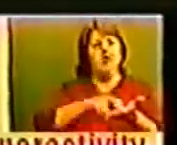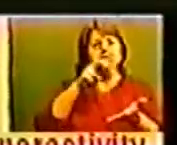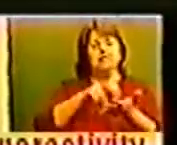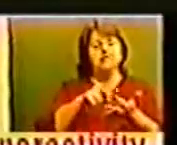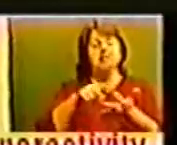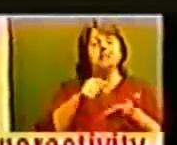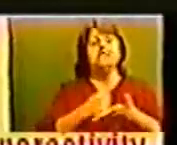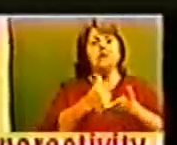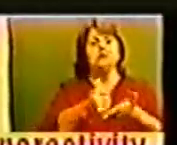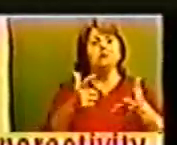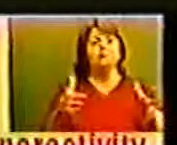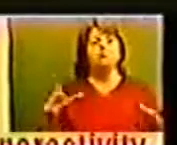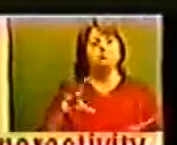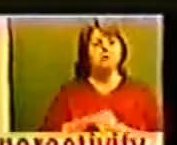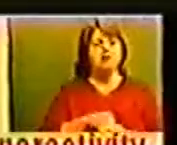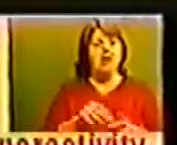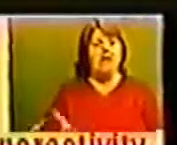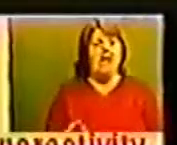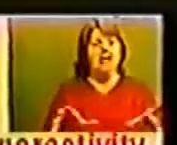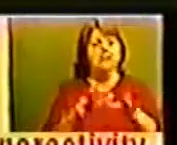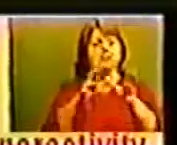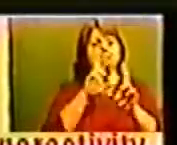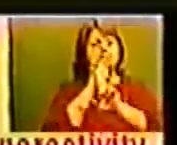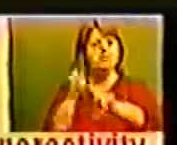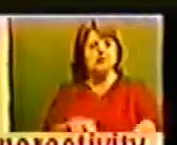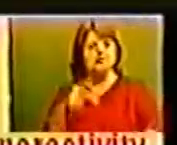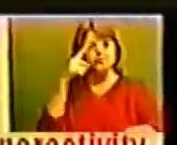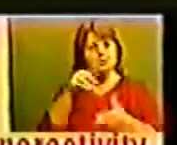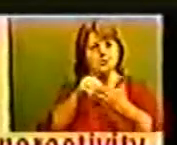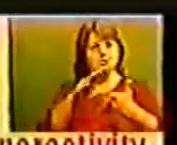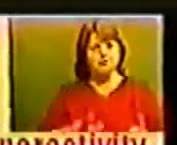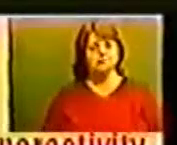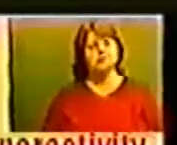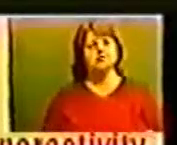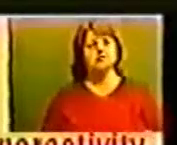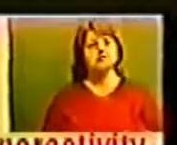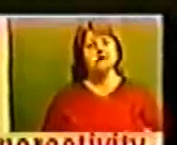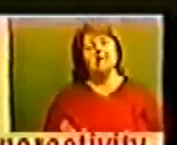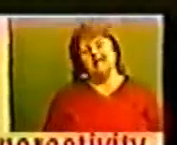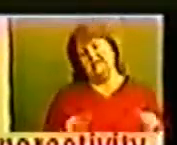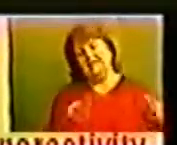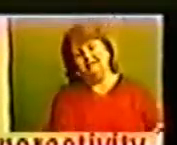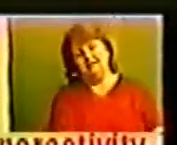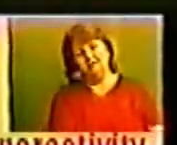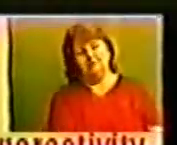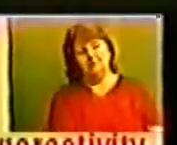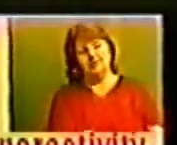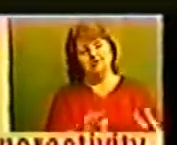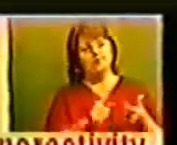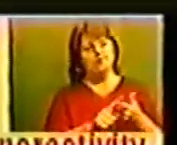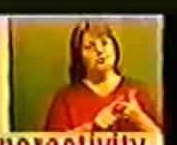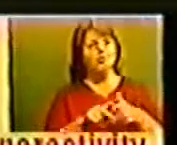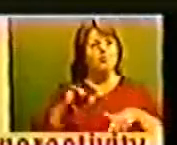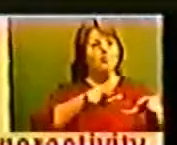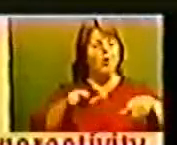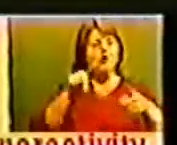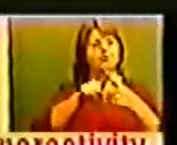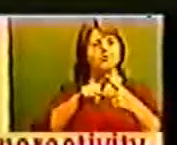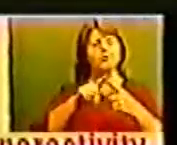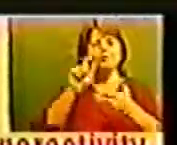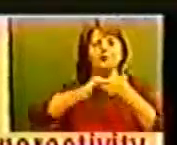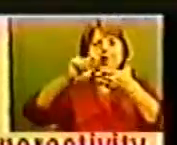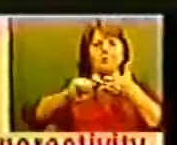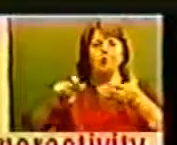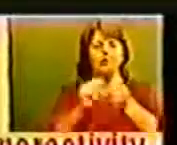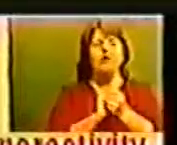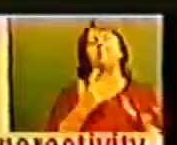helpful to provide active responses for the student. For instance, hand them something to walk to the board with,